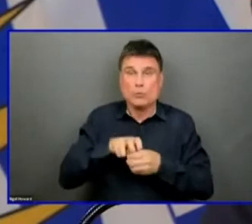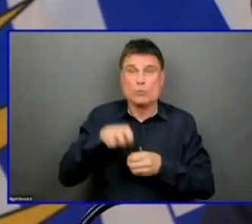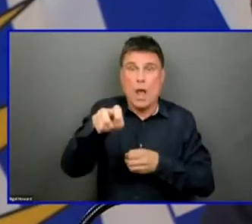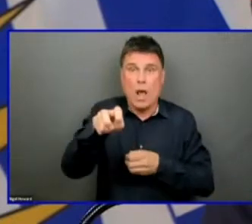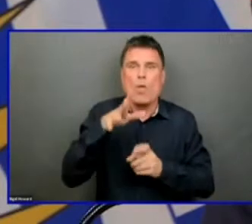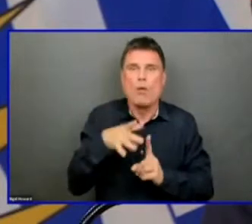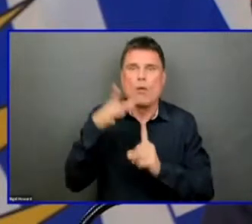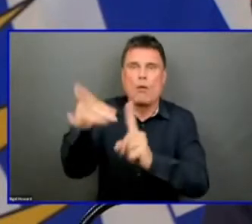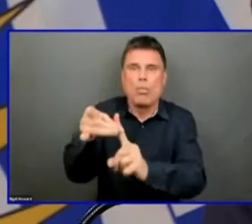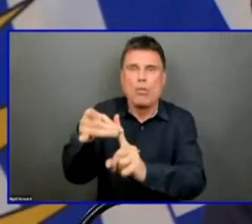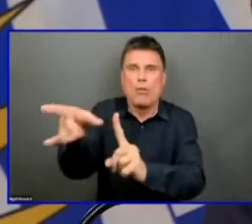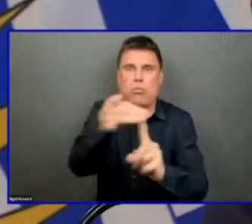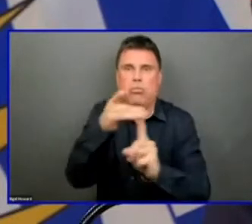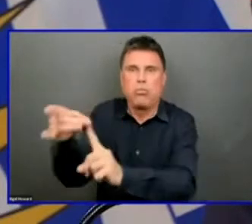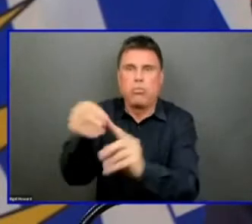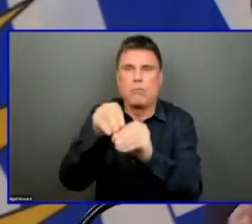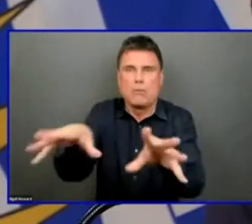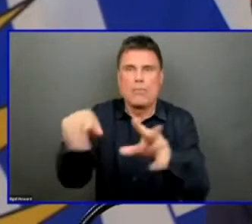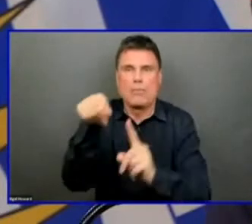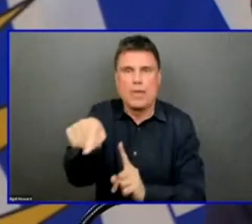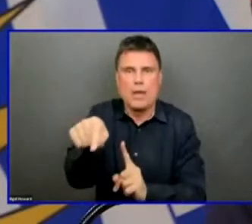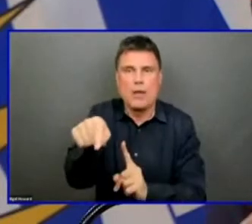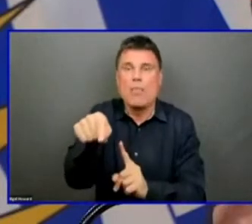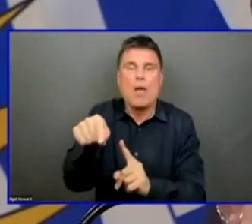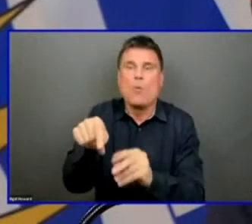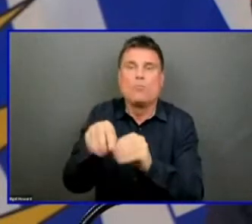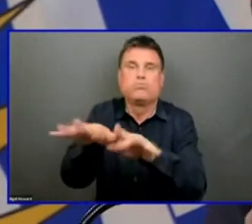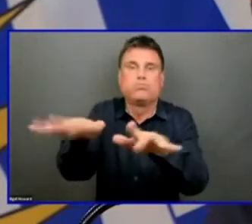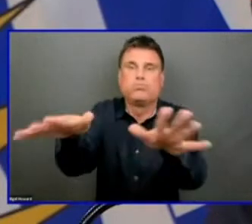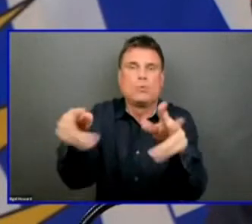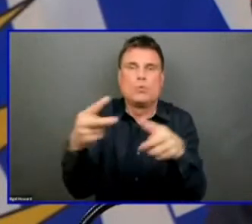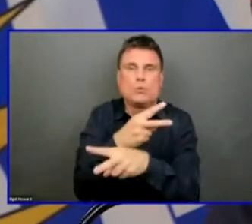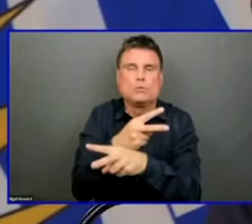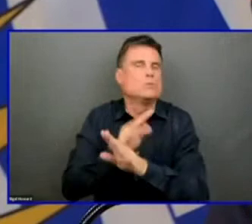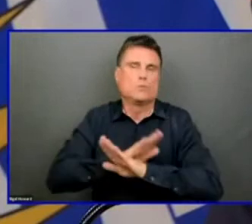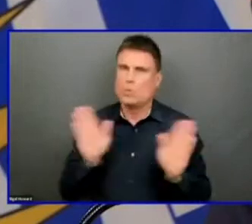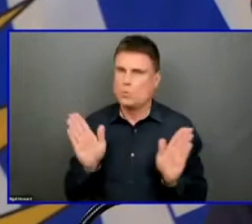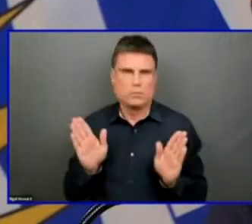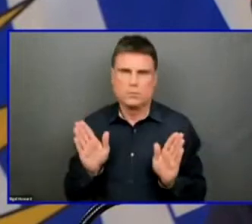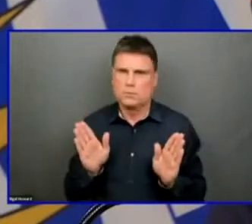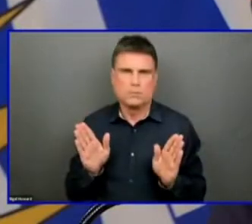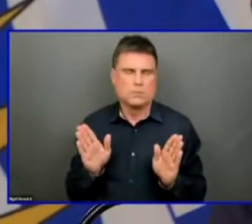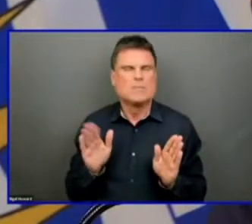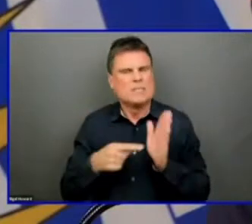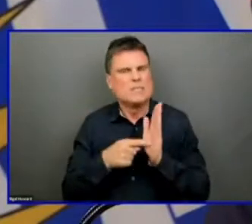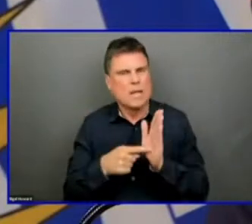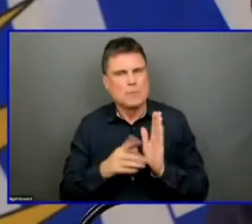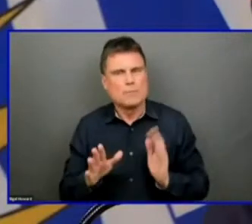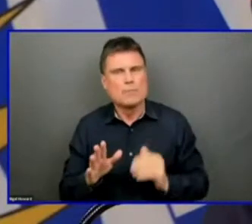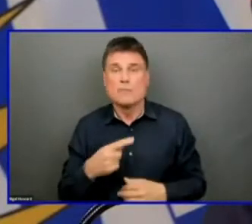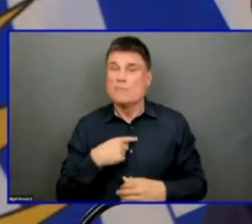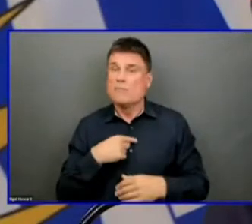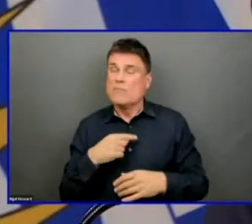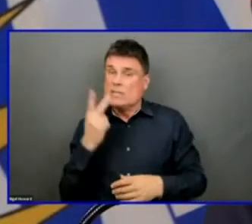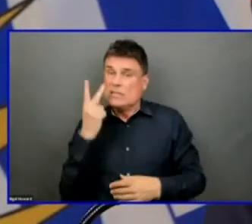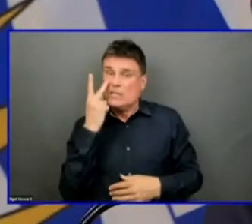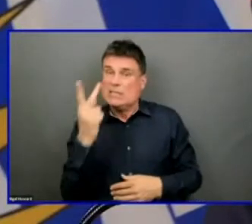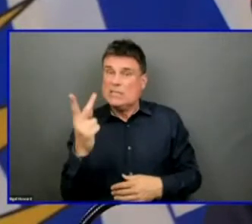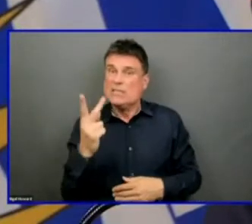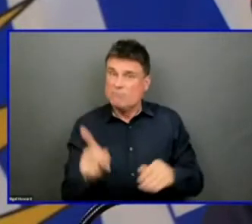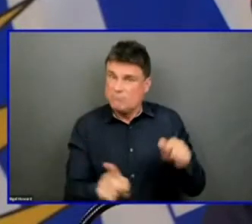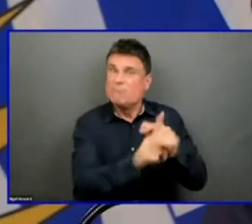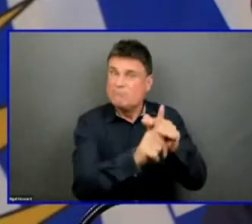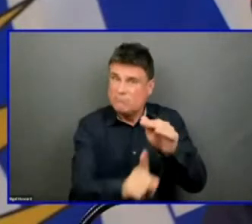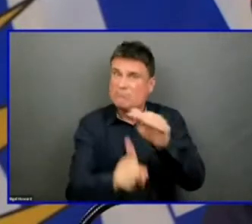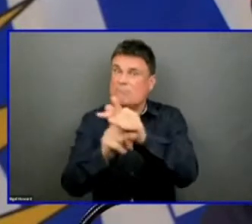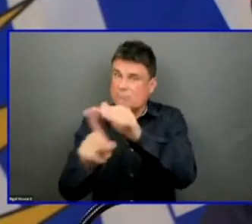of transmission that move around the province, and we've seen the impact of that. Those are important things to pay attention to right